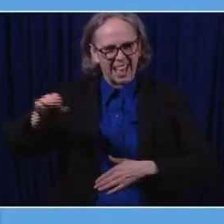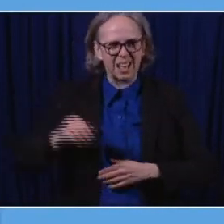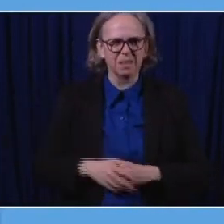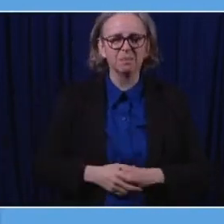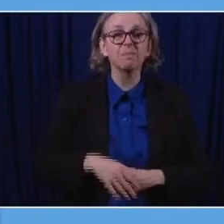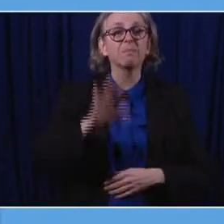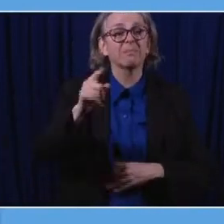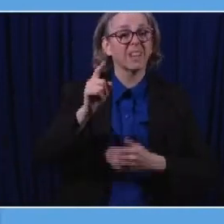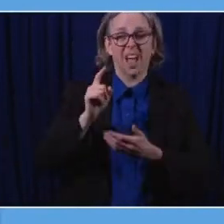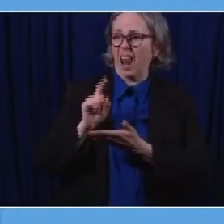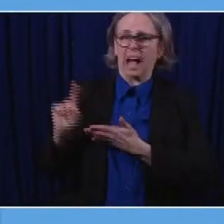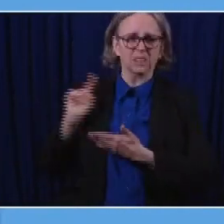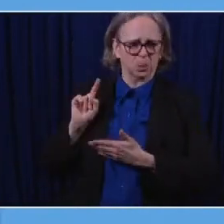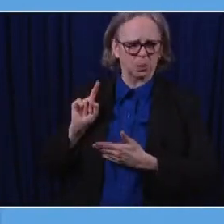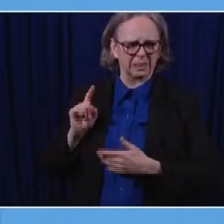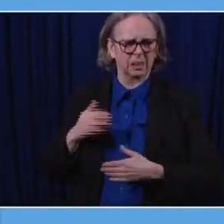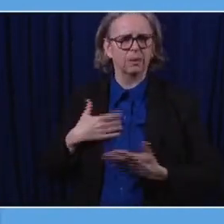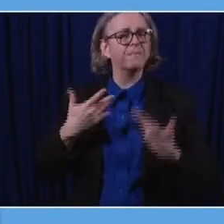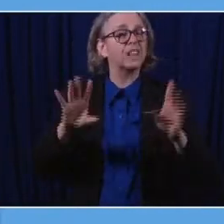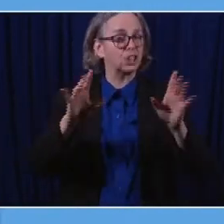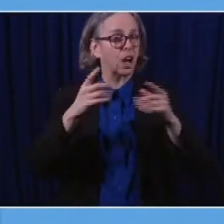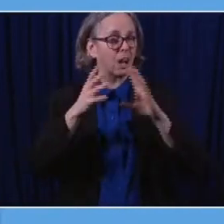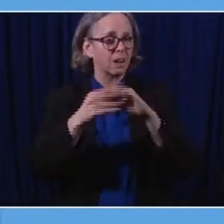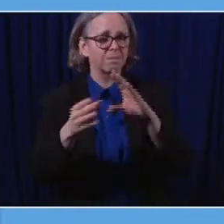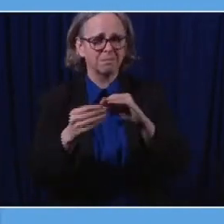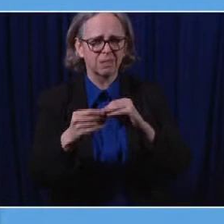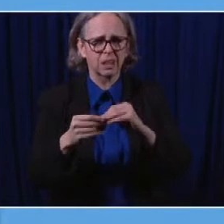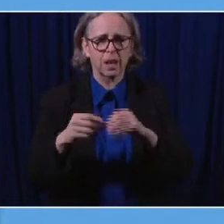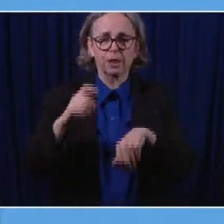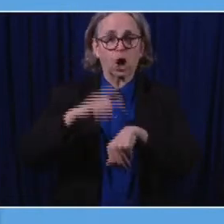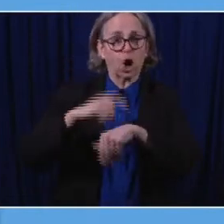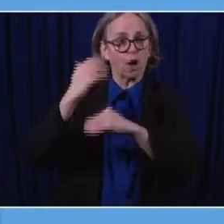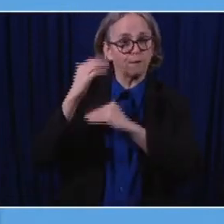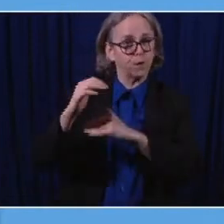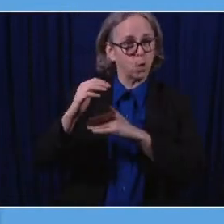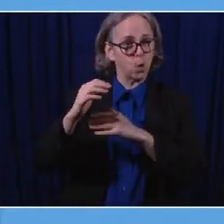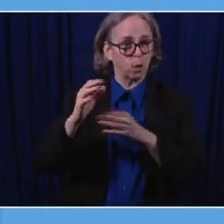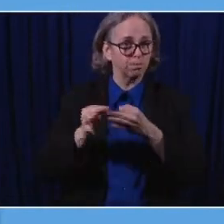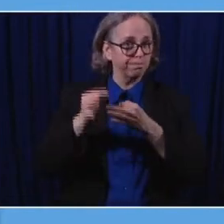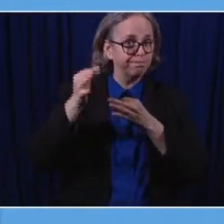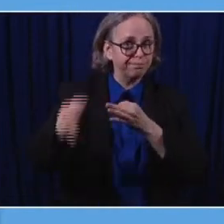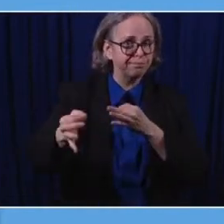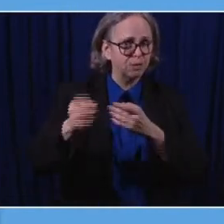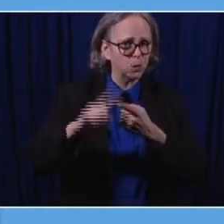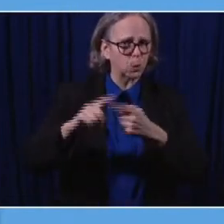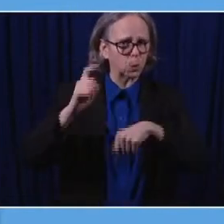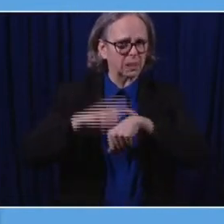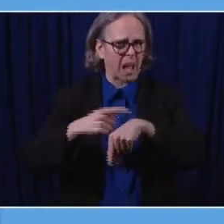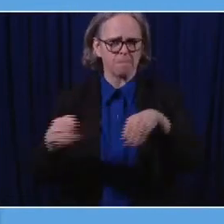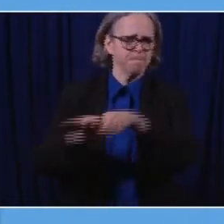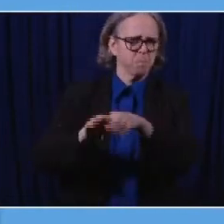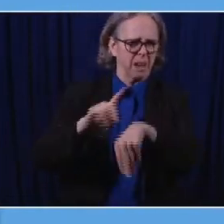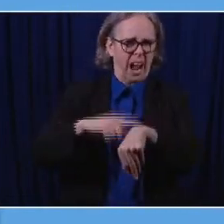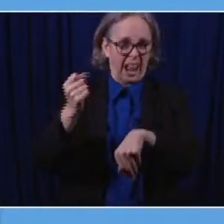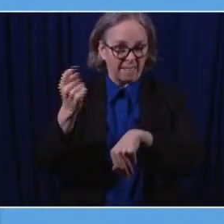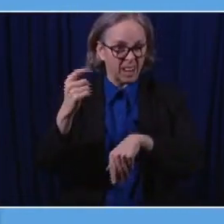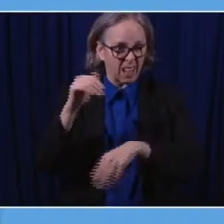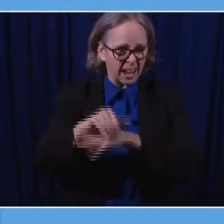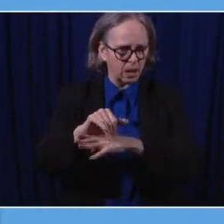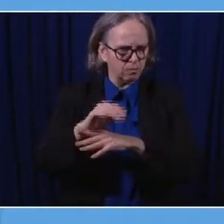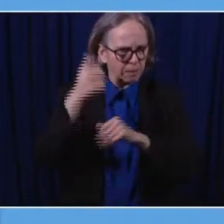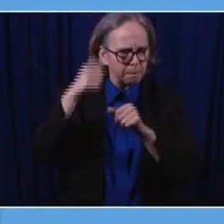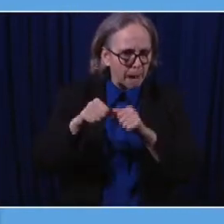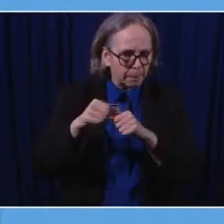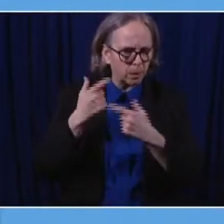ago, that we were taking the curfew to 11. We said it would stay there for 2 weeks, and we would take a snapshot and look at